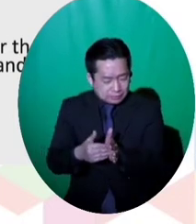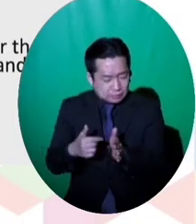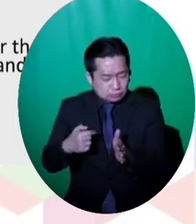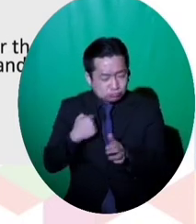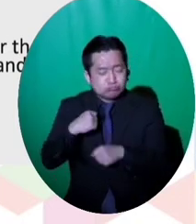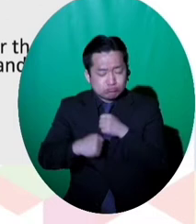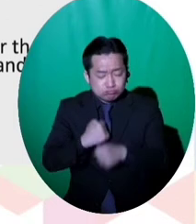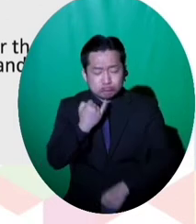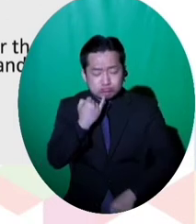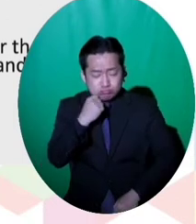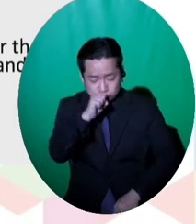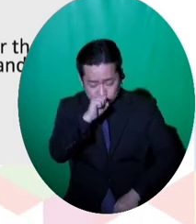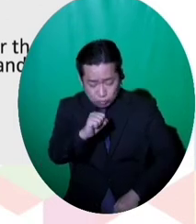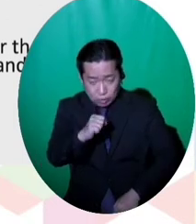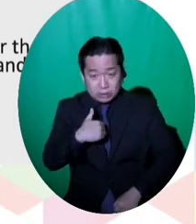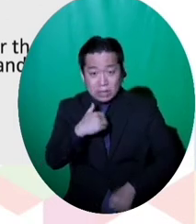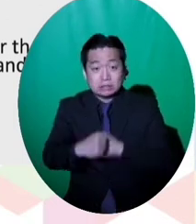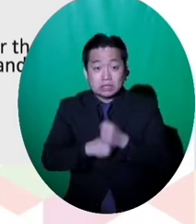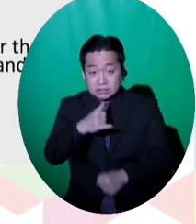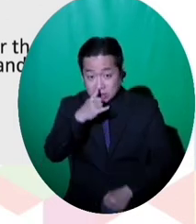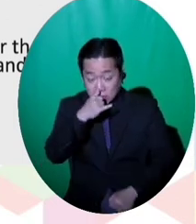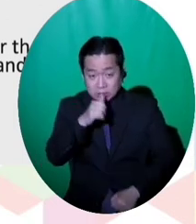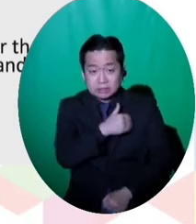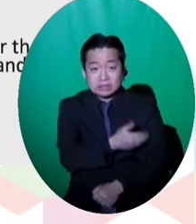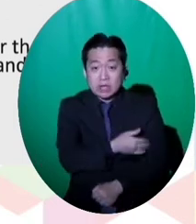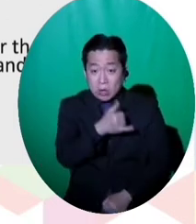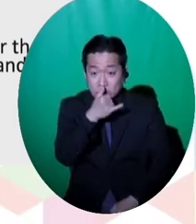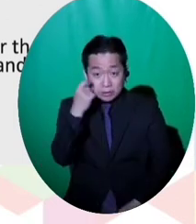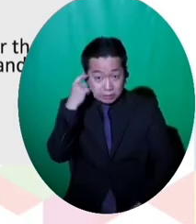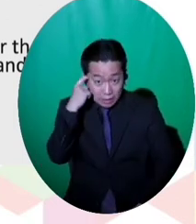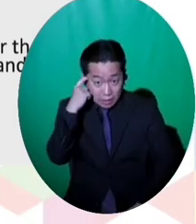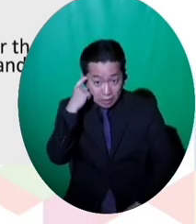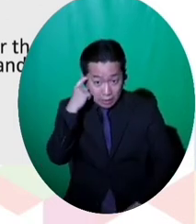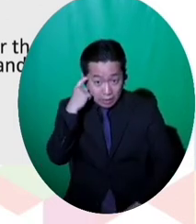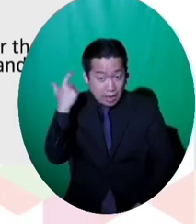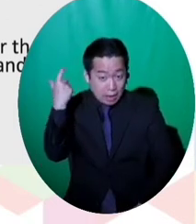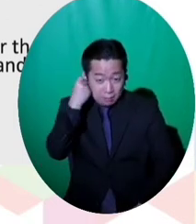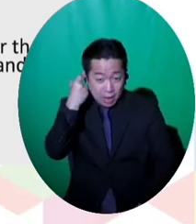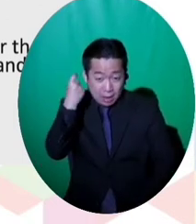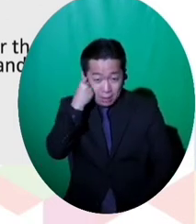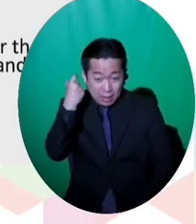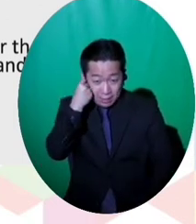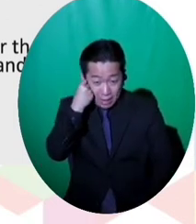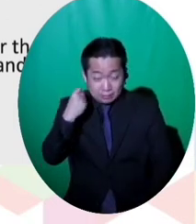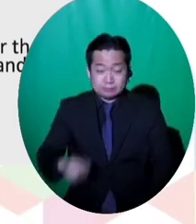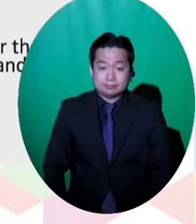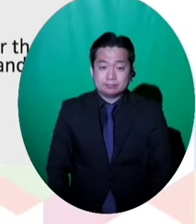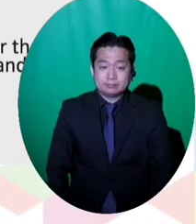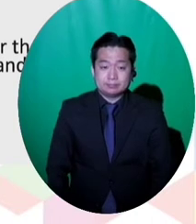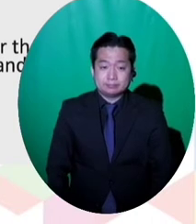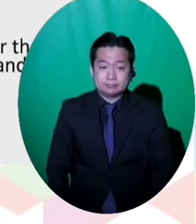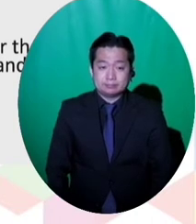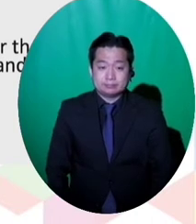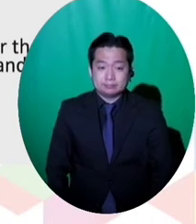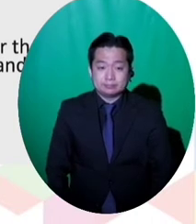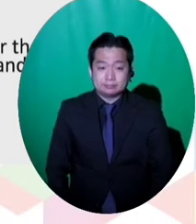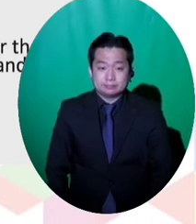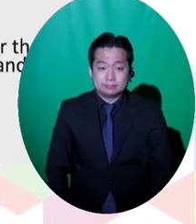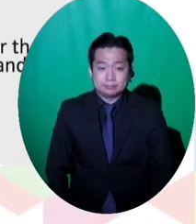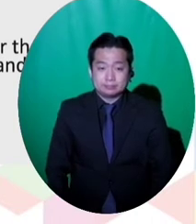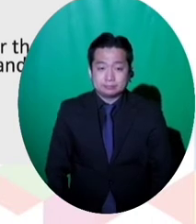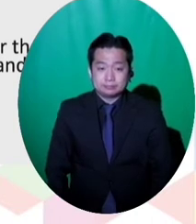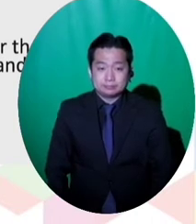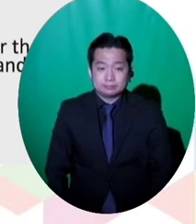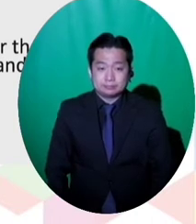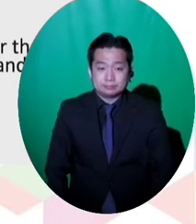on. Wolin argued that people need to become much more active as citizens to give